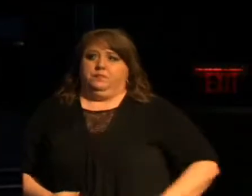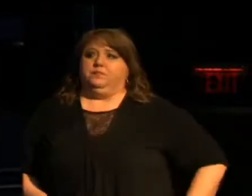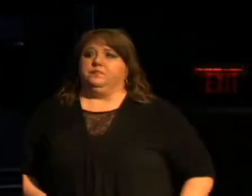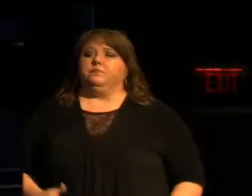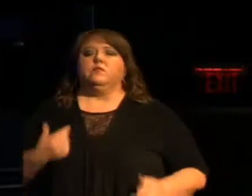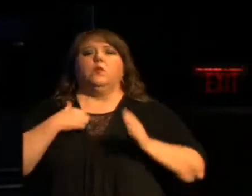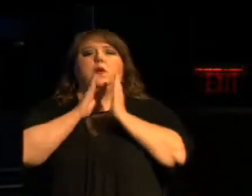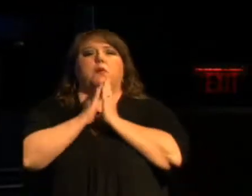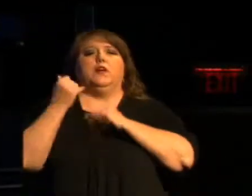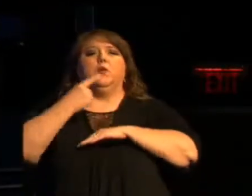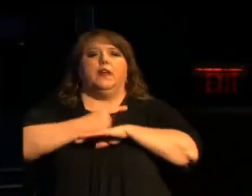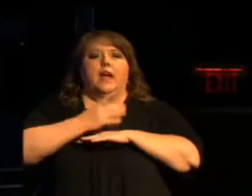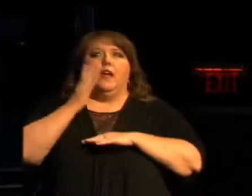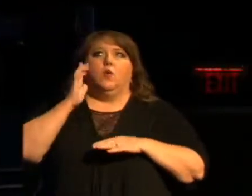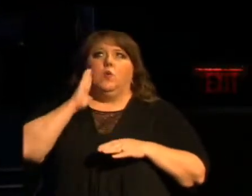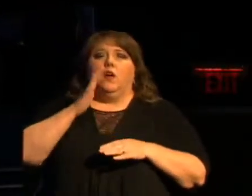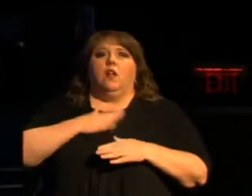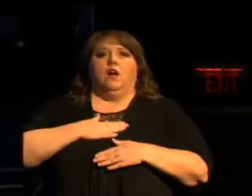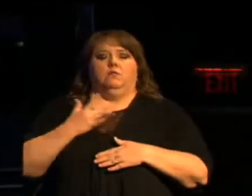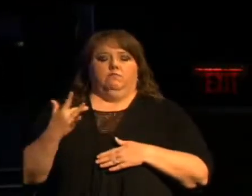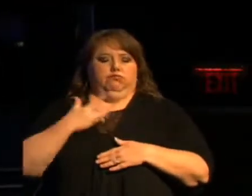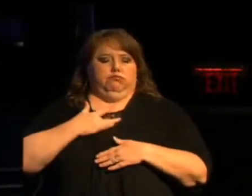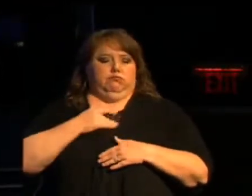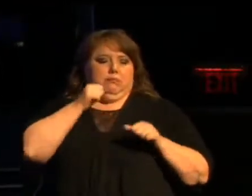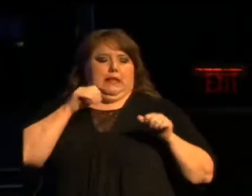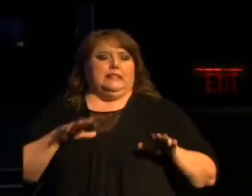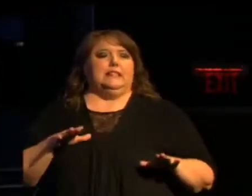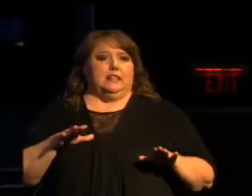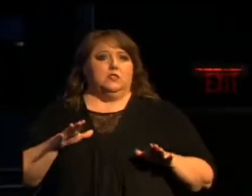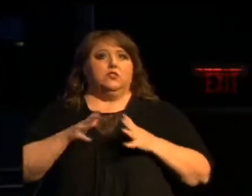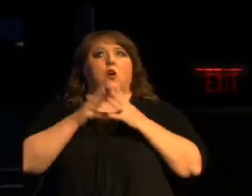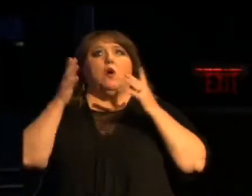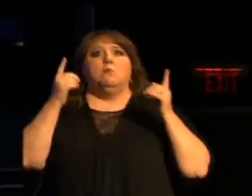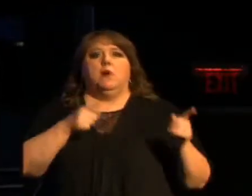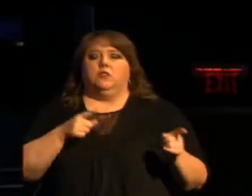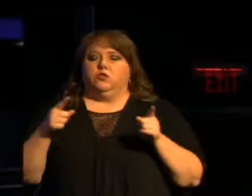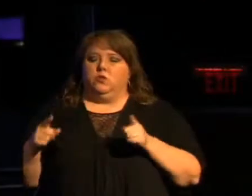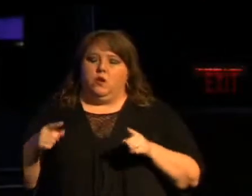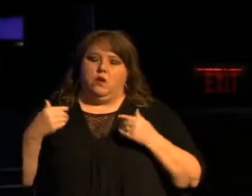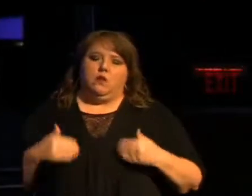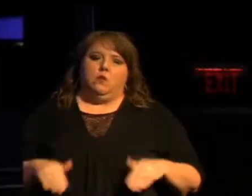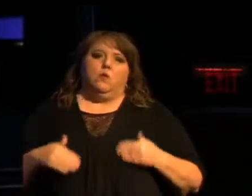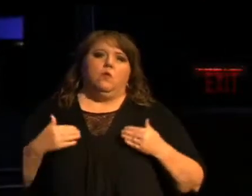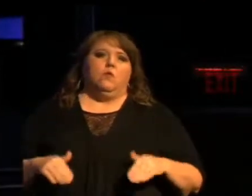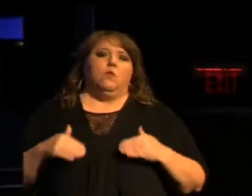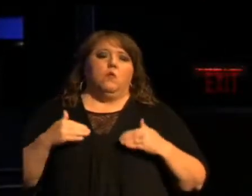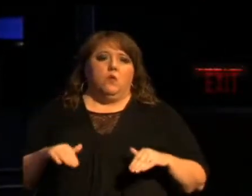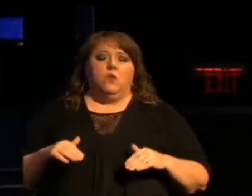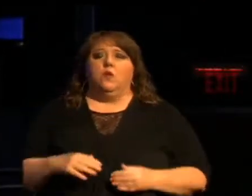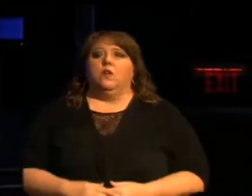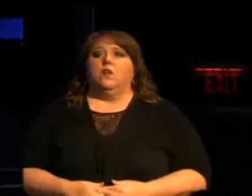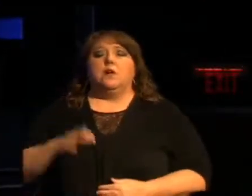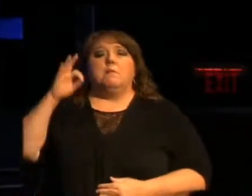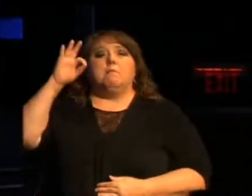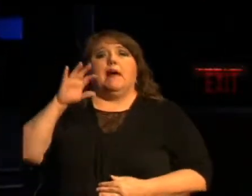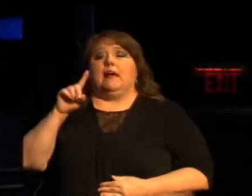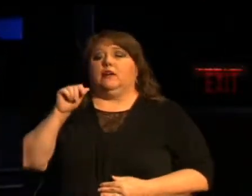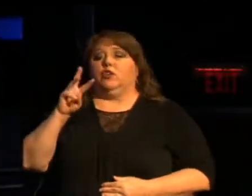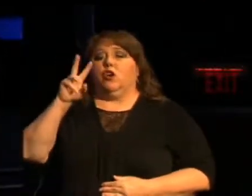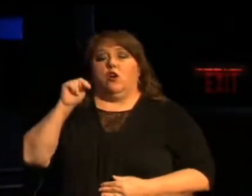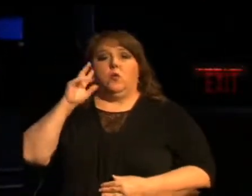We pray today will be a blessing you do not want to miss. There's so much going on. So much is happening. We're about to hear a word from Pastor